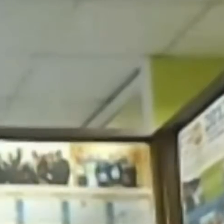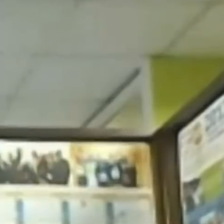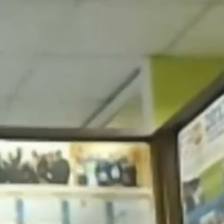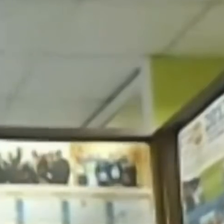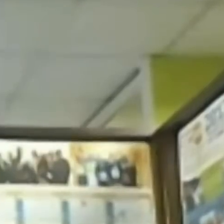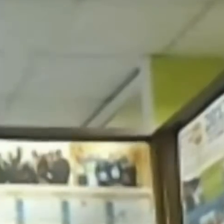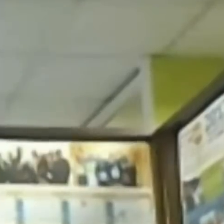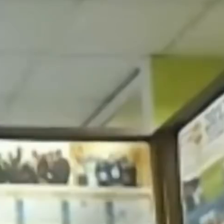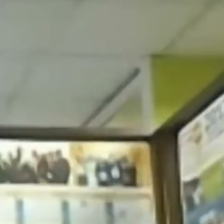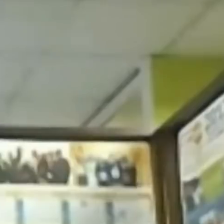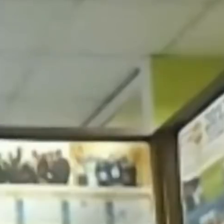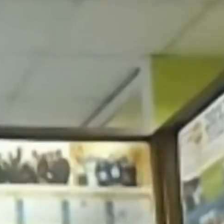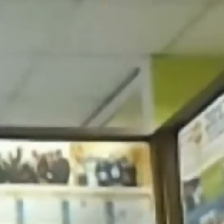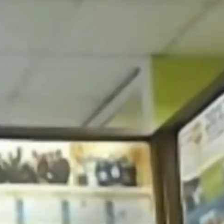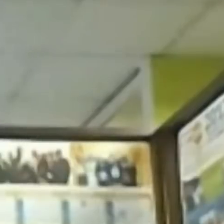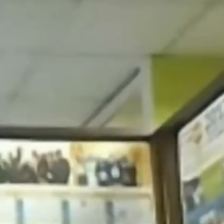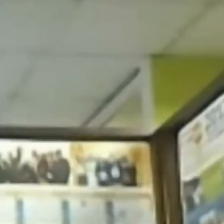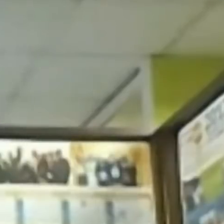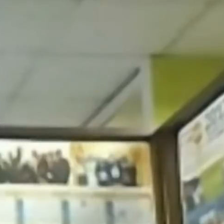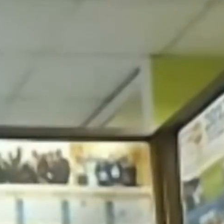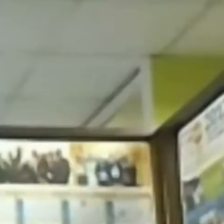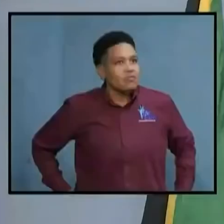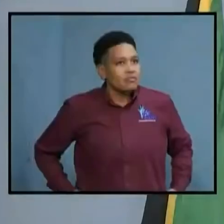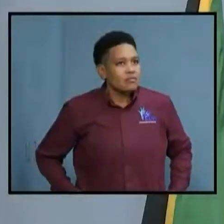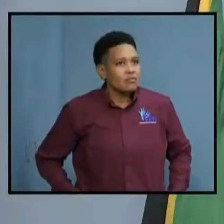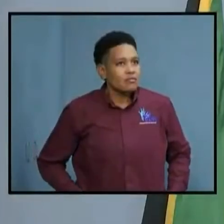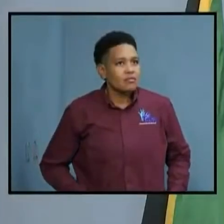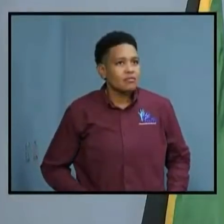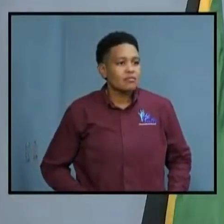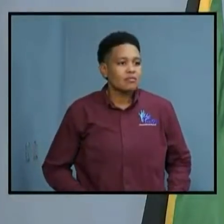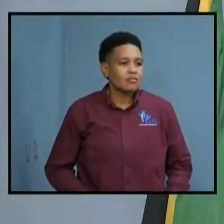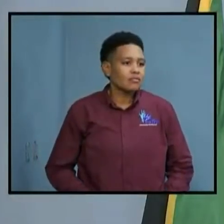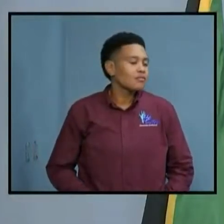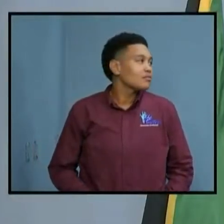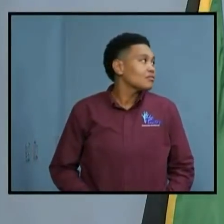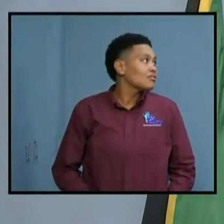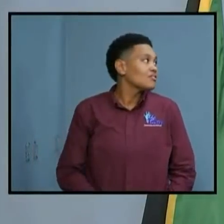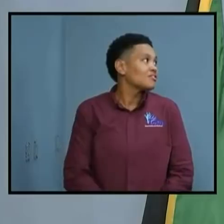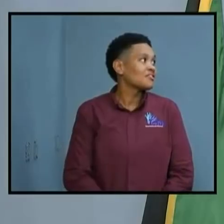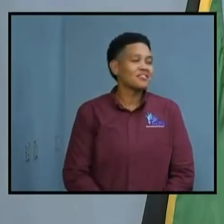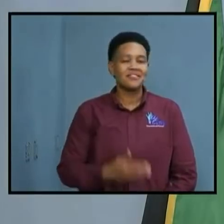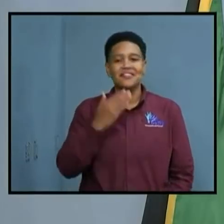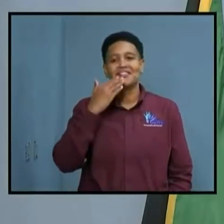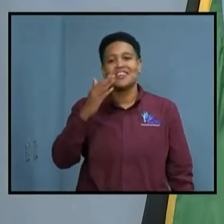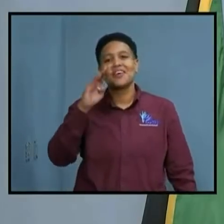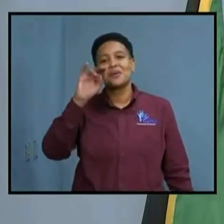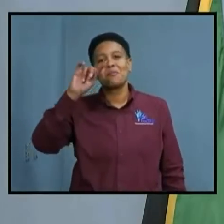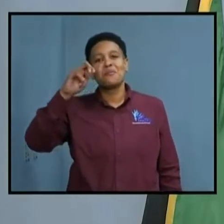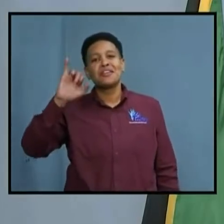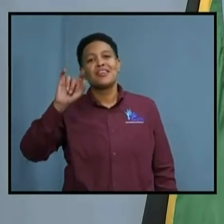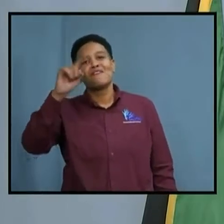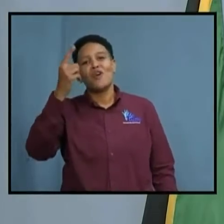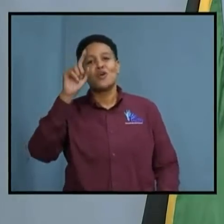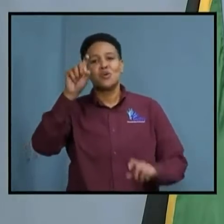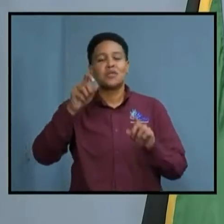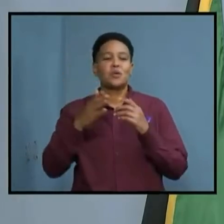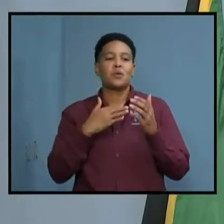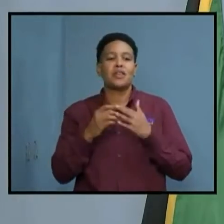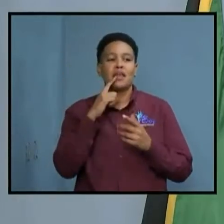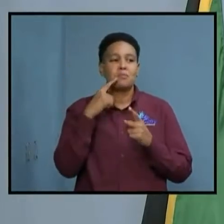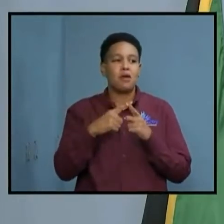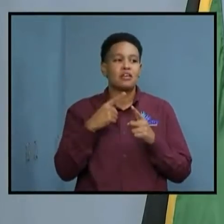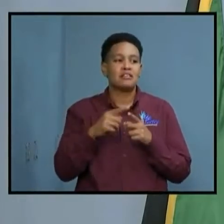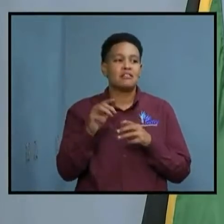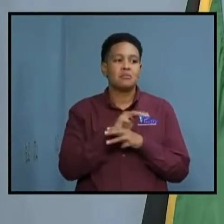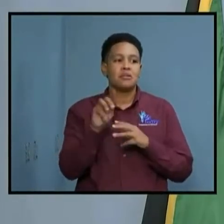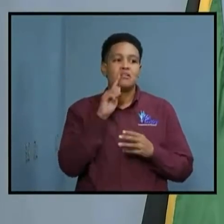Okay, thank you, Brittany. The first question, whether or not there's a positive case at